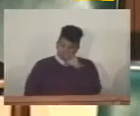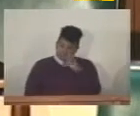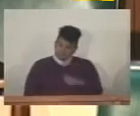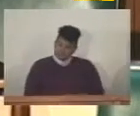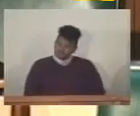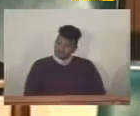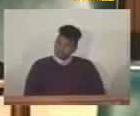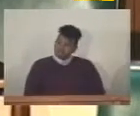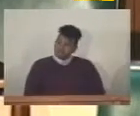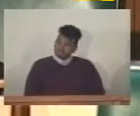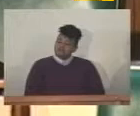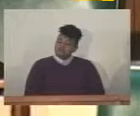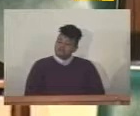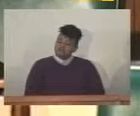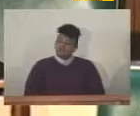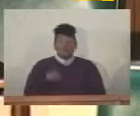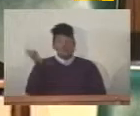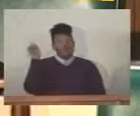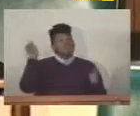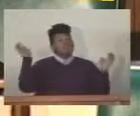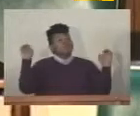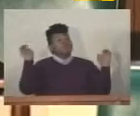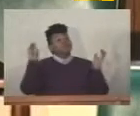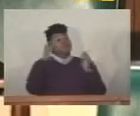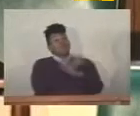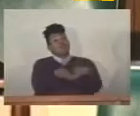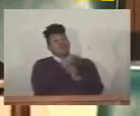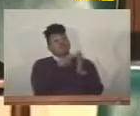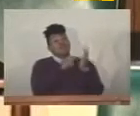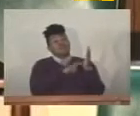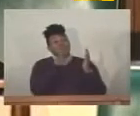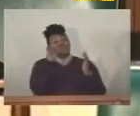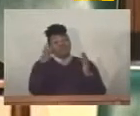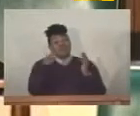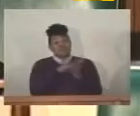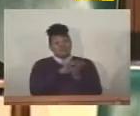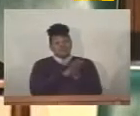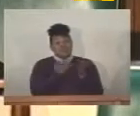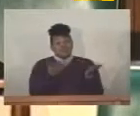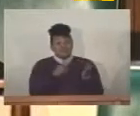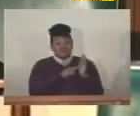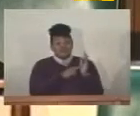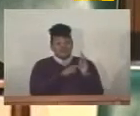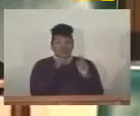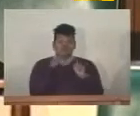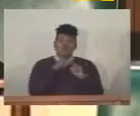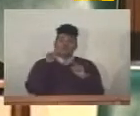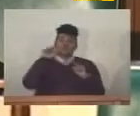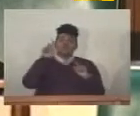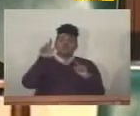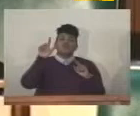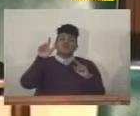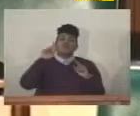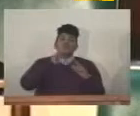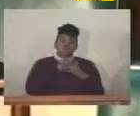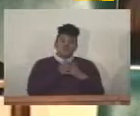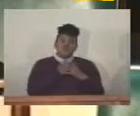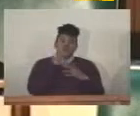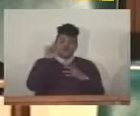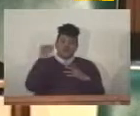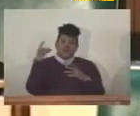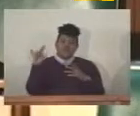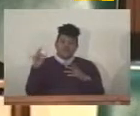And whereas the Emergency Powers Regulations 2018 were laid in the House of Representatives on the 23rd day of January